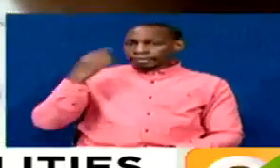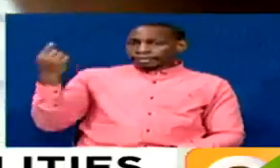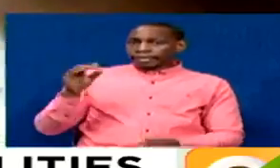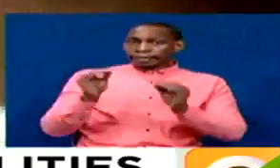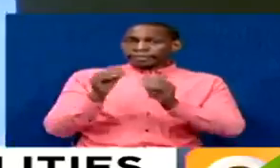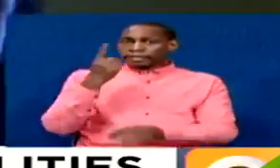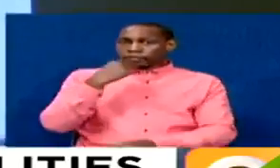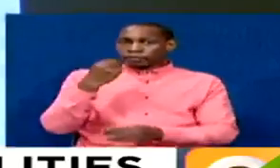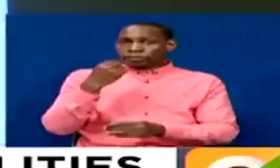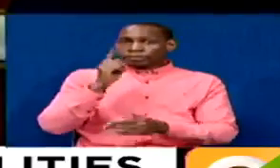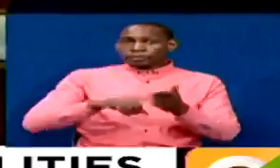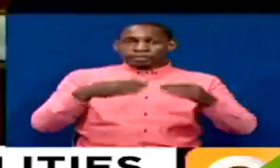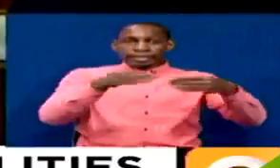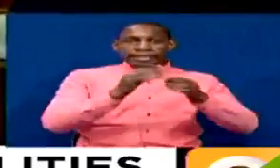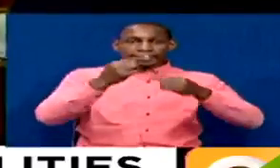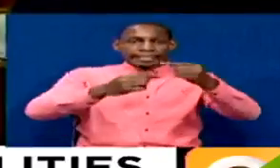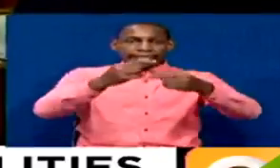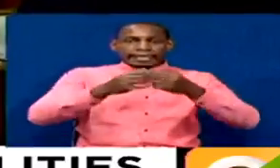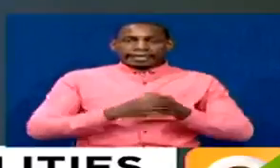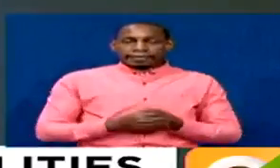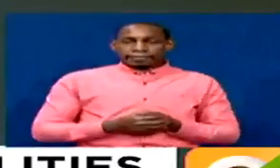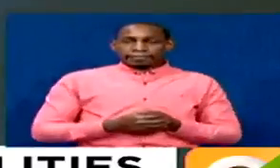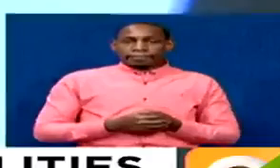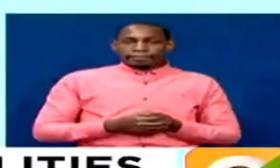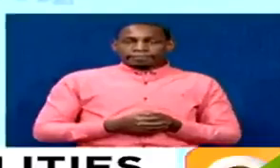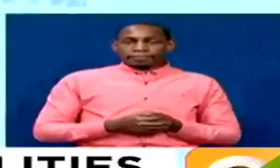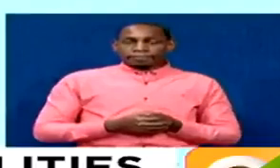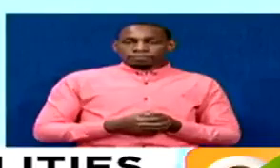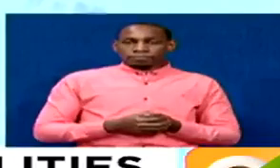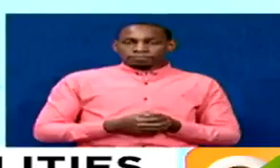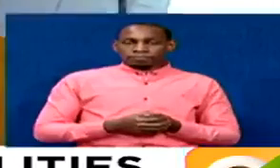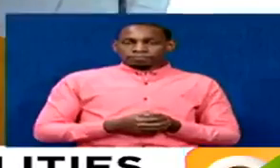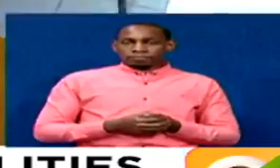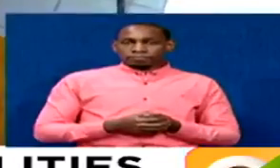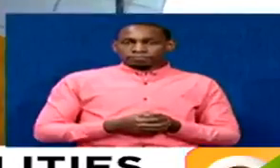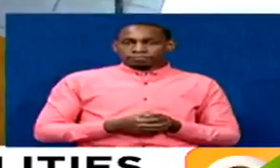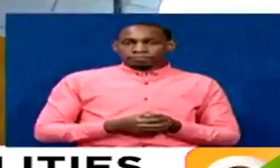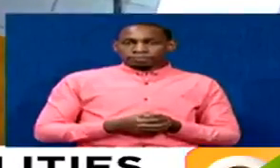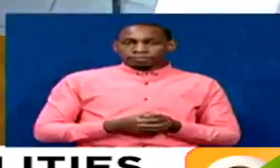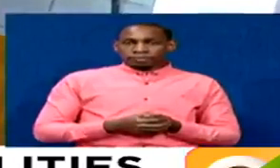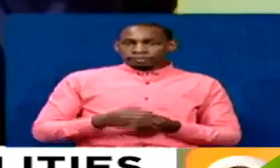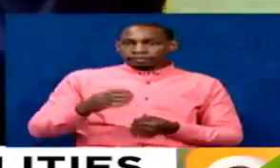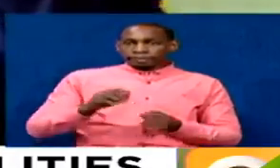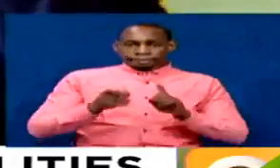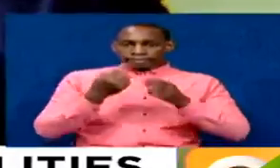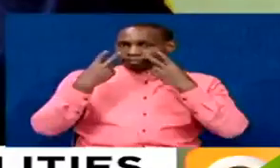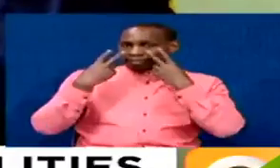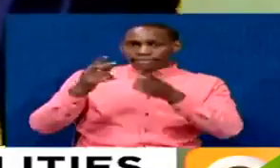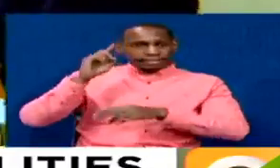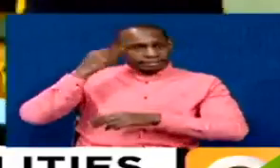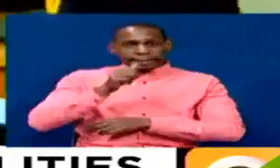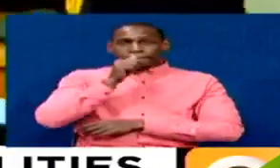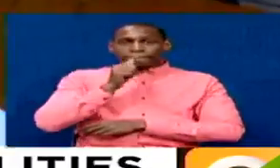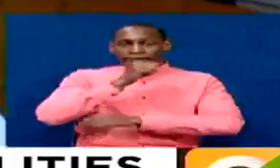I find classes in session. Brass or percussion? Brass. Remember? At a glance, this looks like any other